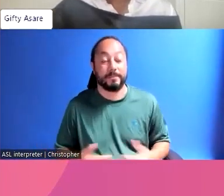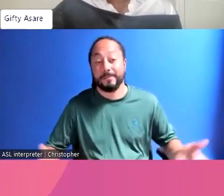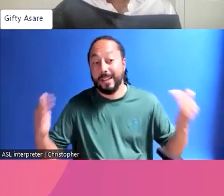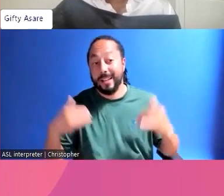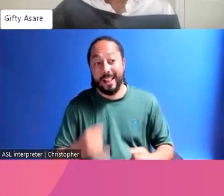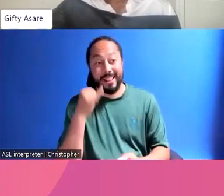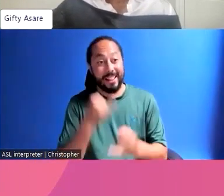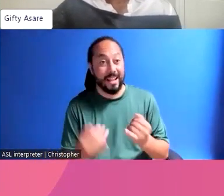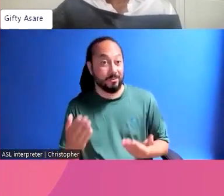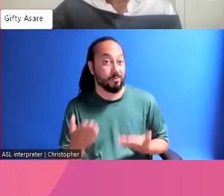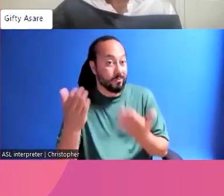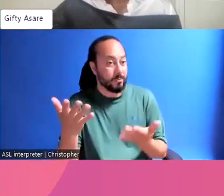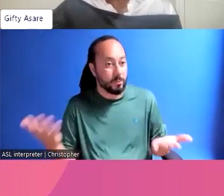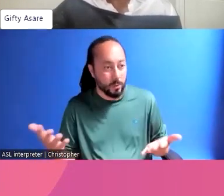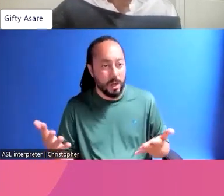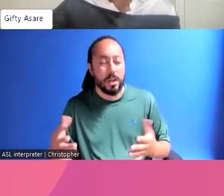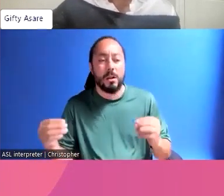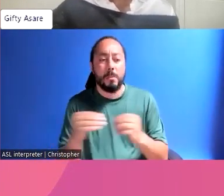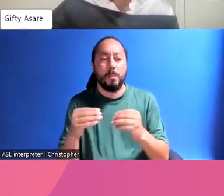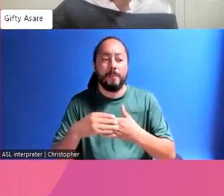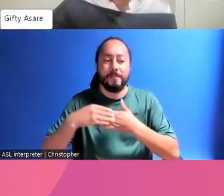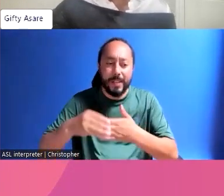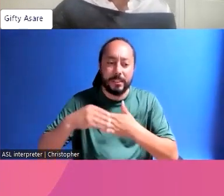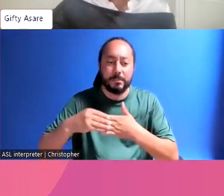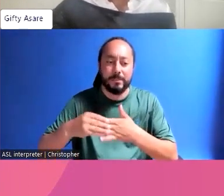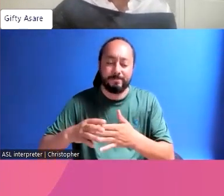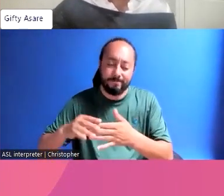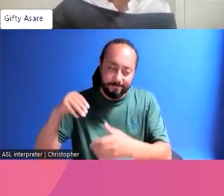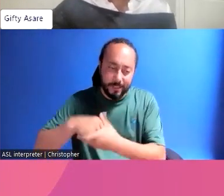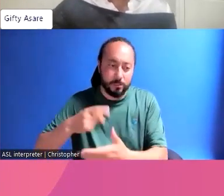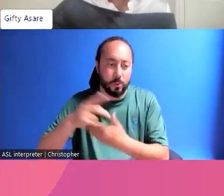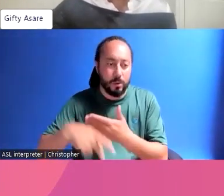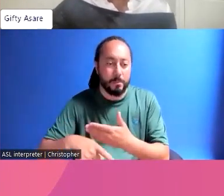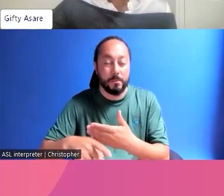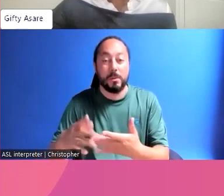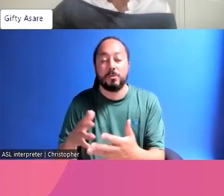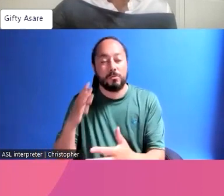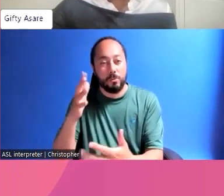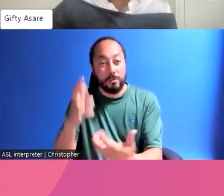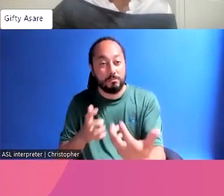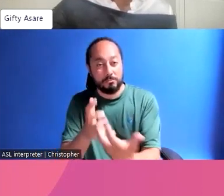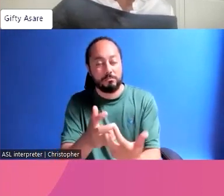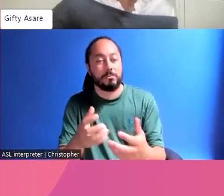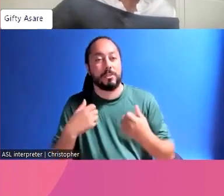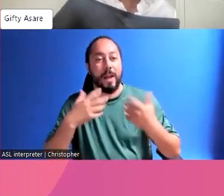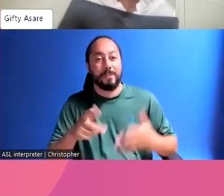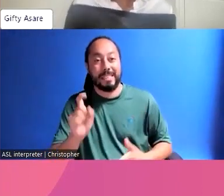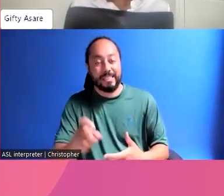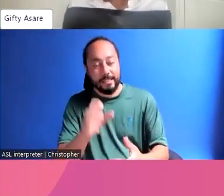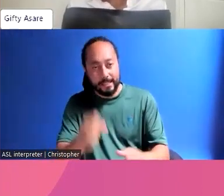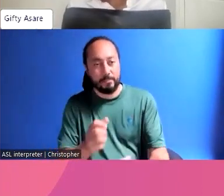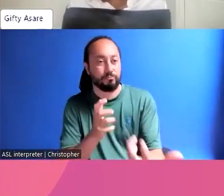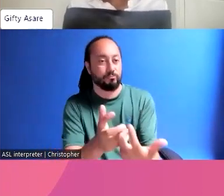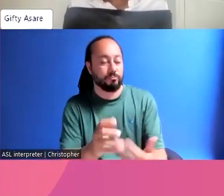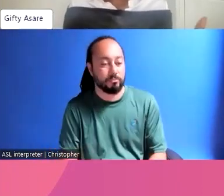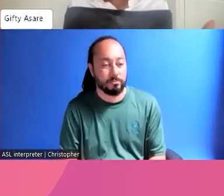build flexibility into programming so specific survivors' needs can be met. Now, this